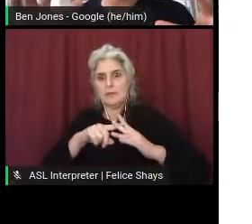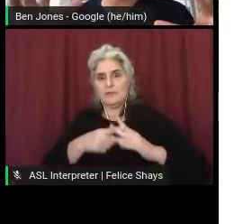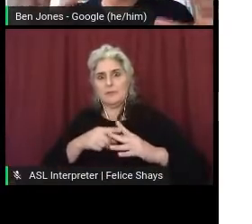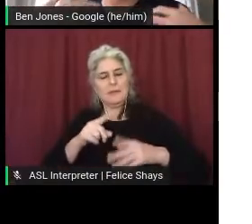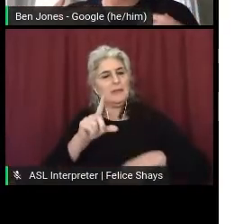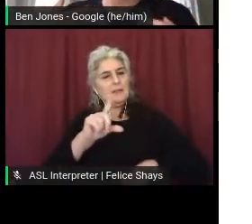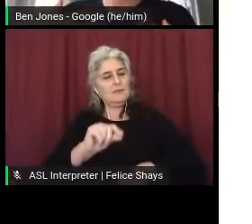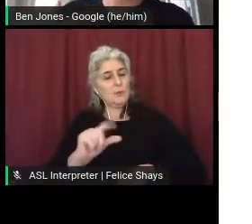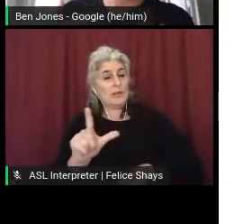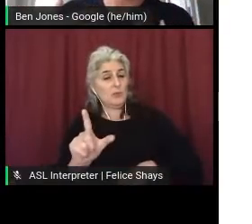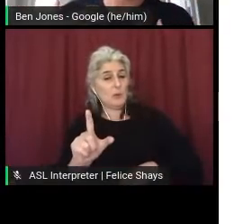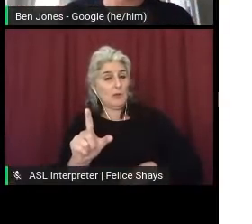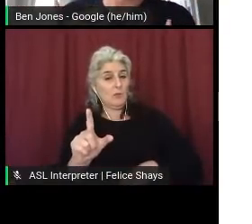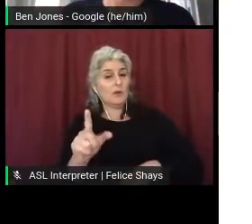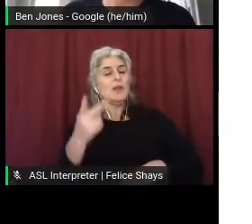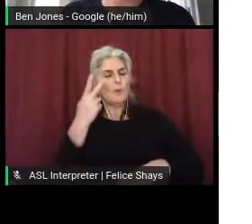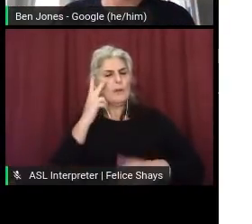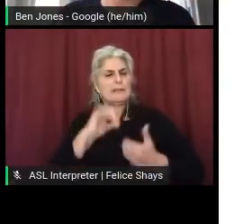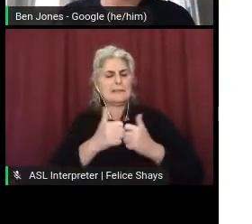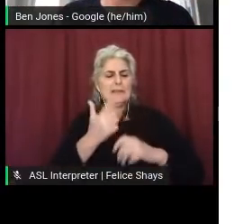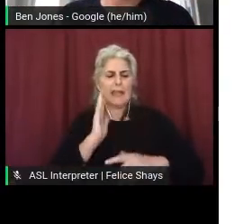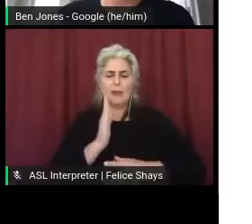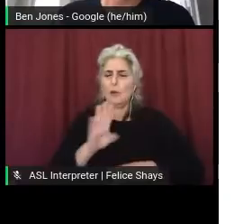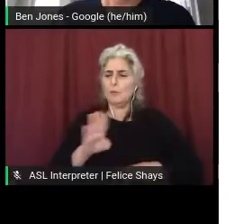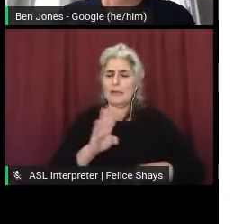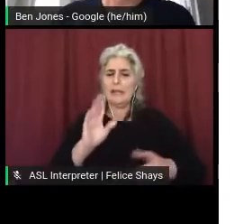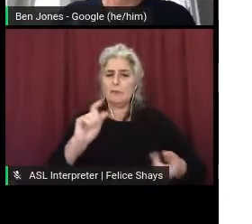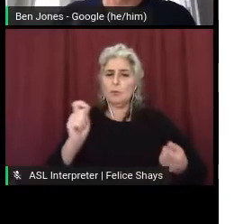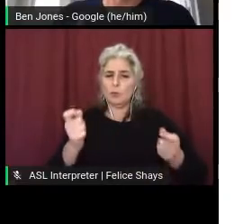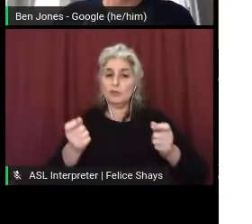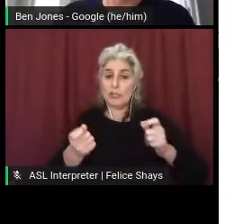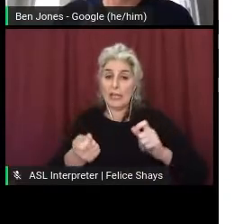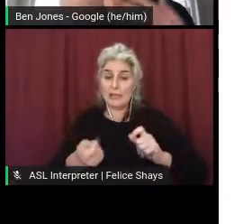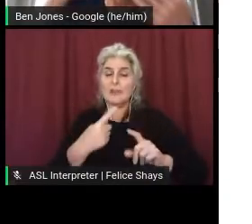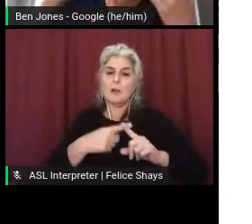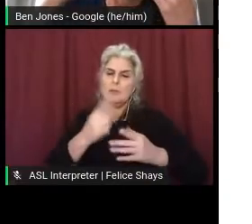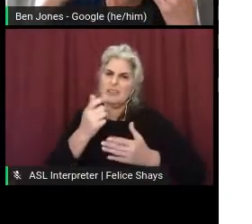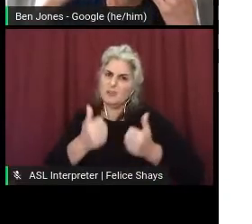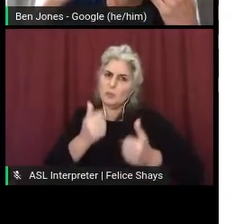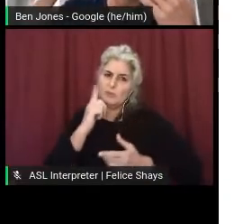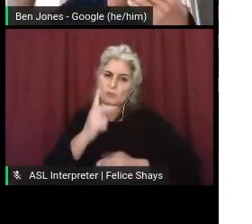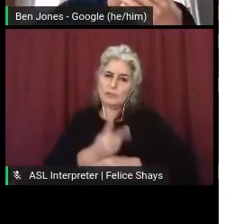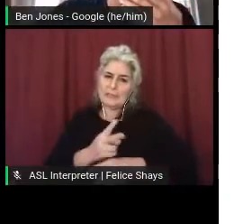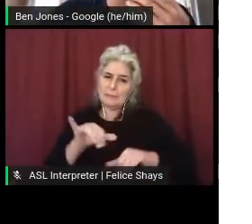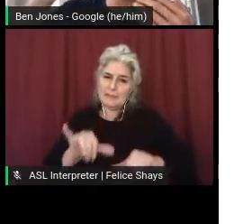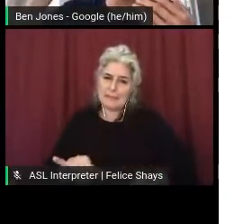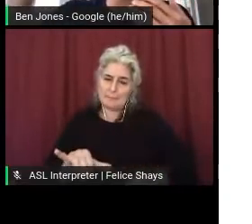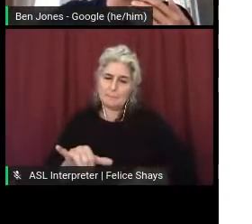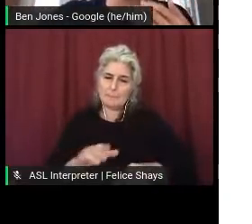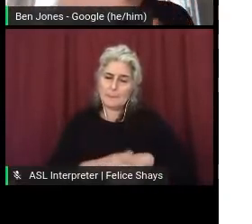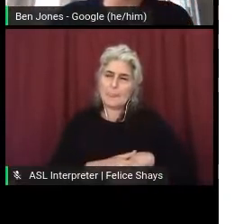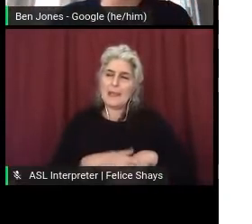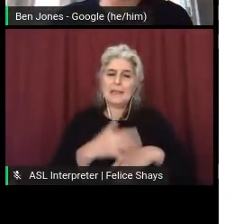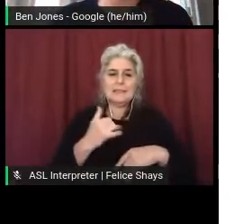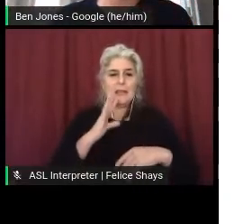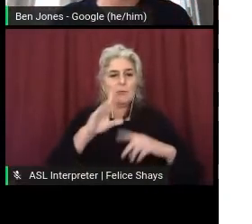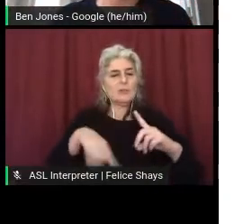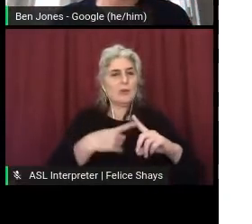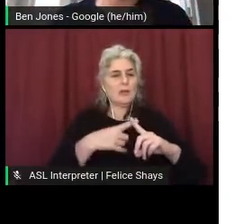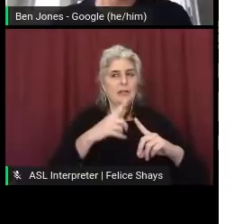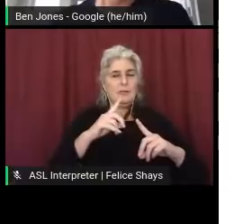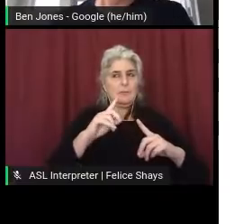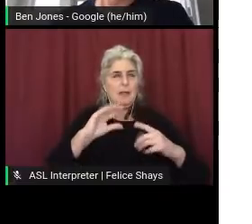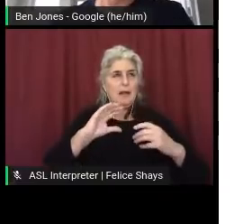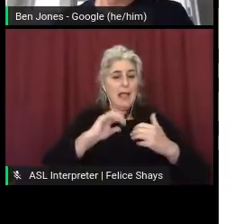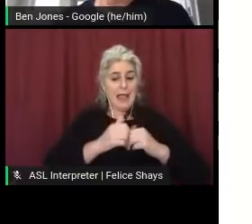patterns are important because they speak to the emotional state of consumers, and they also speak to the sort of time horizon that consumers are able to